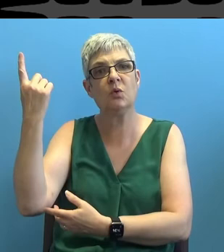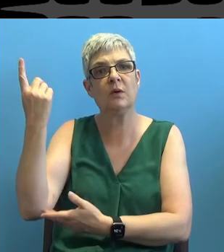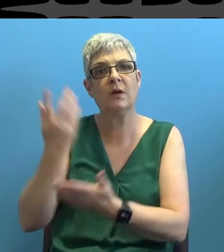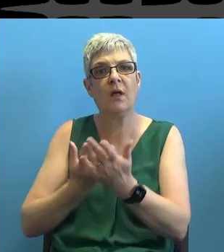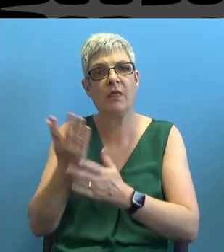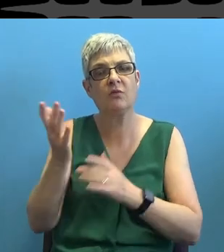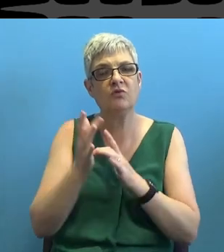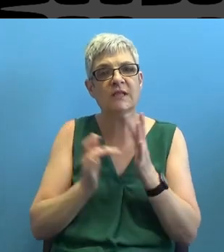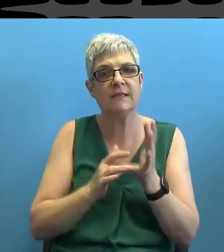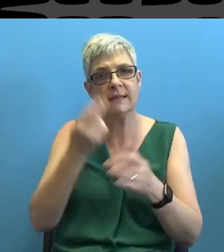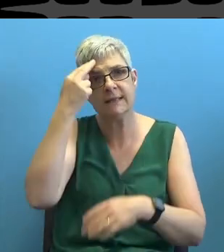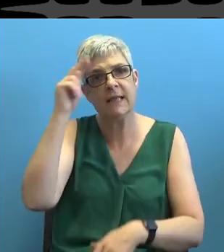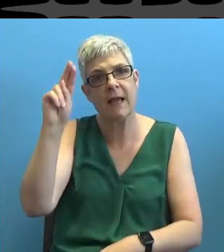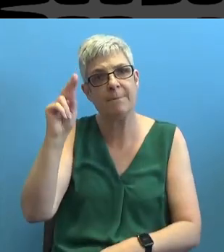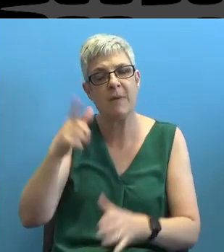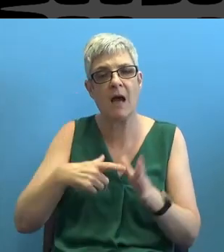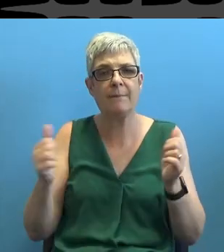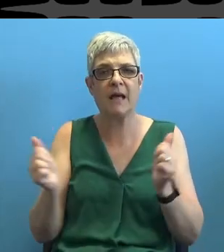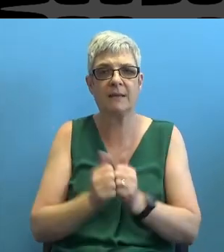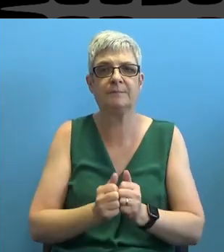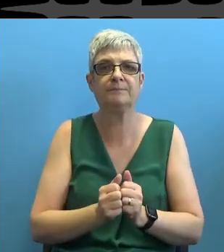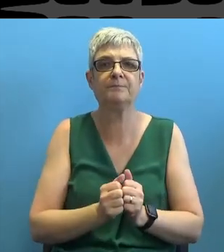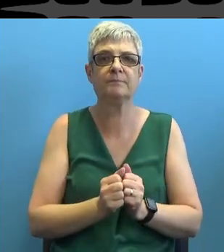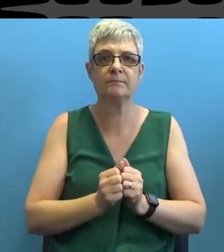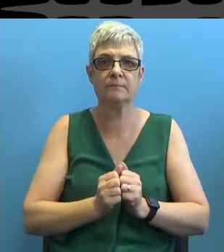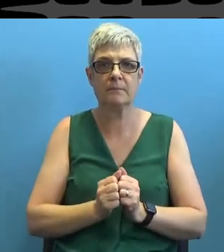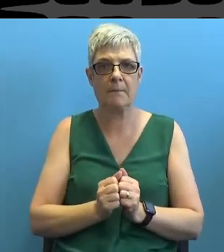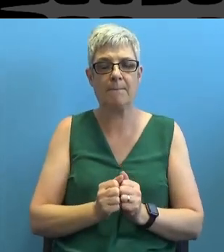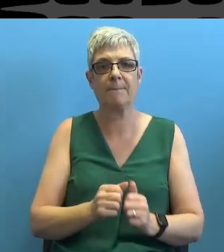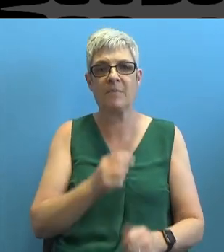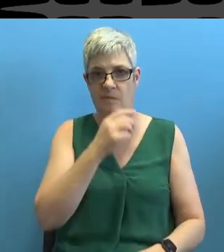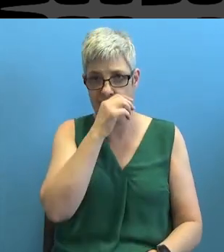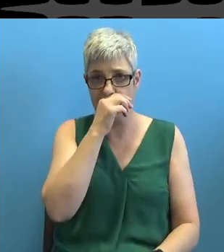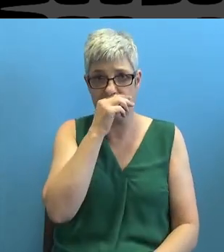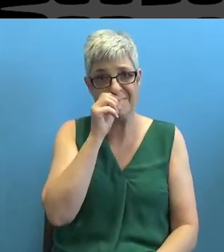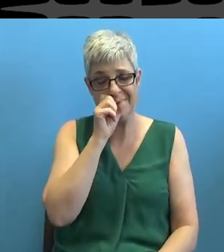In Jesus' name, amen.